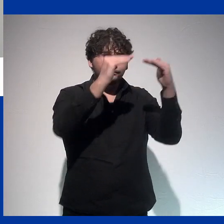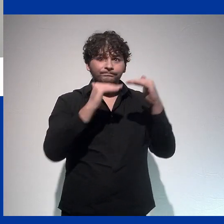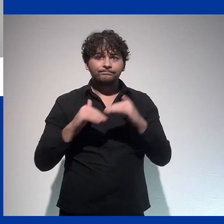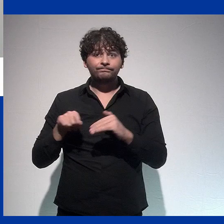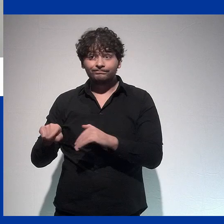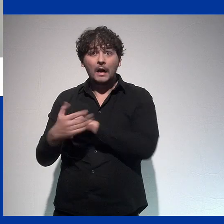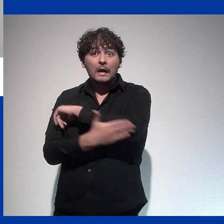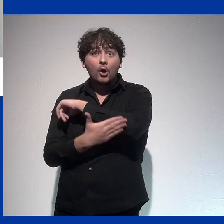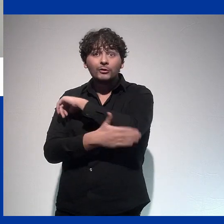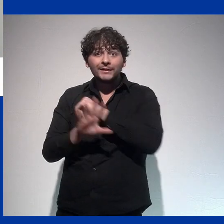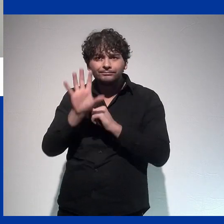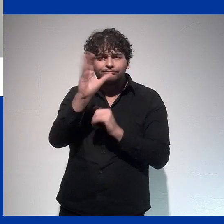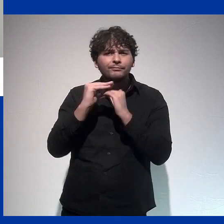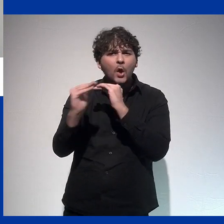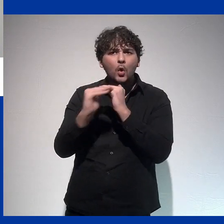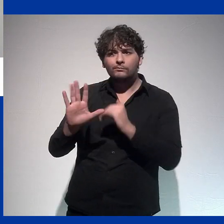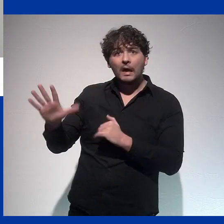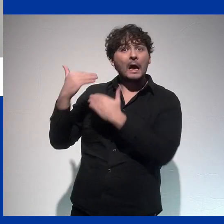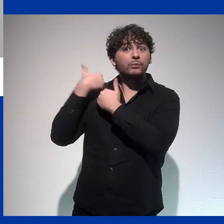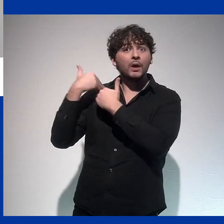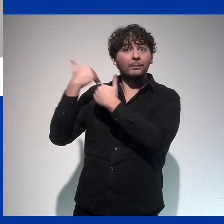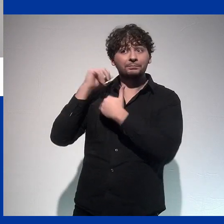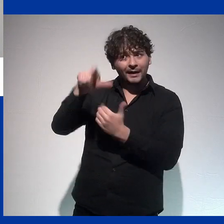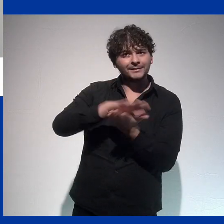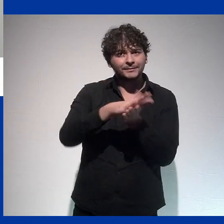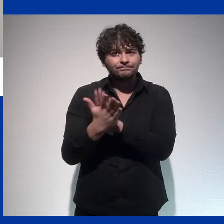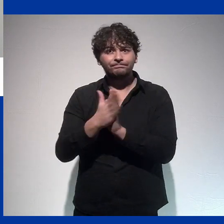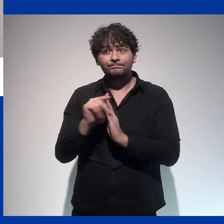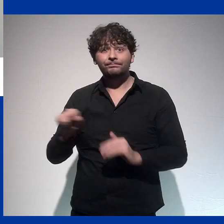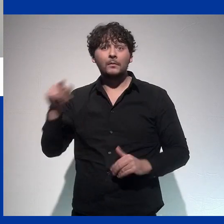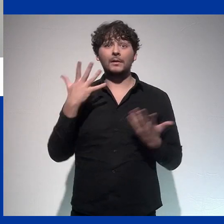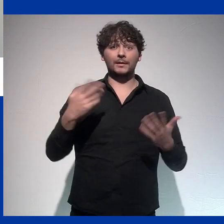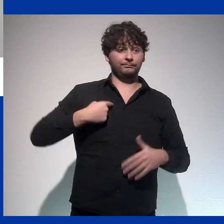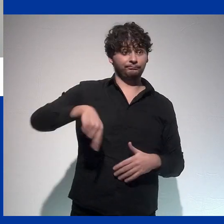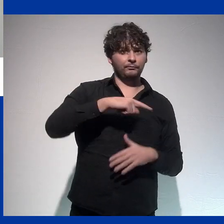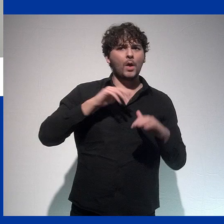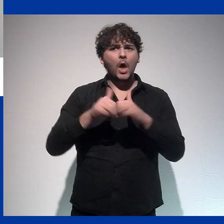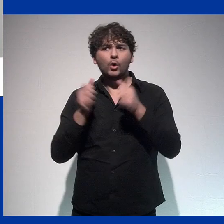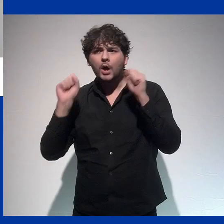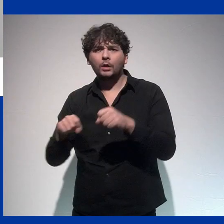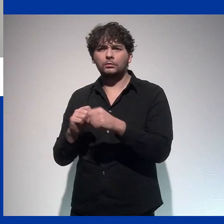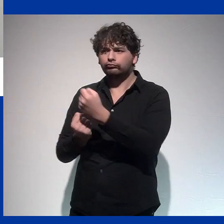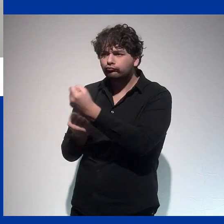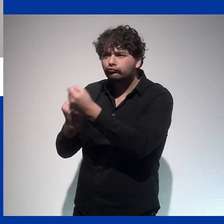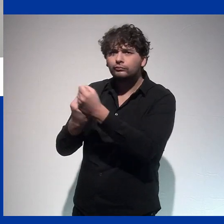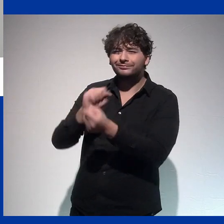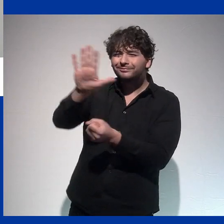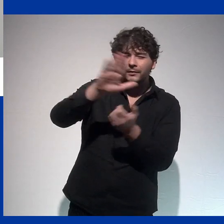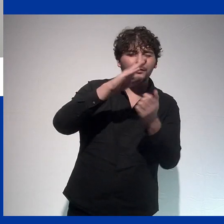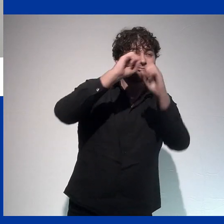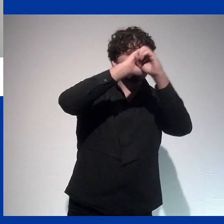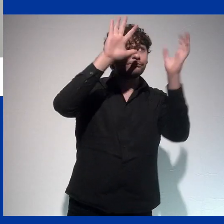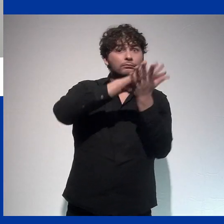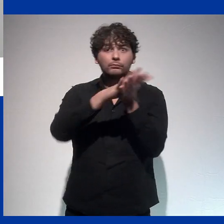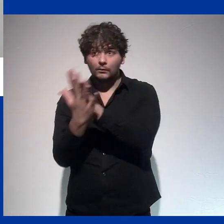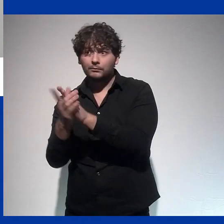process. Well, as a representative of the Central Public Authority, I must admit